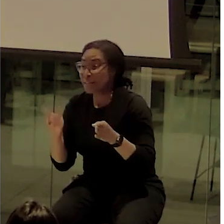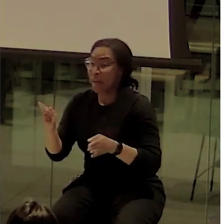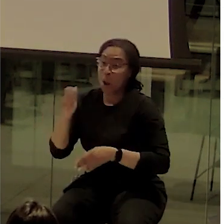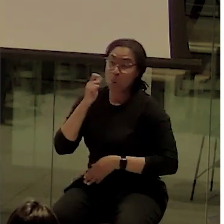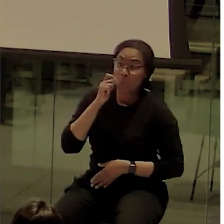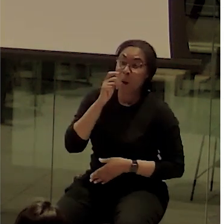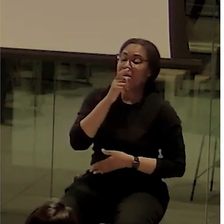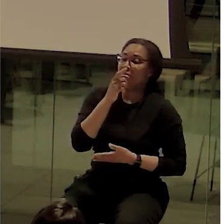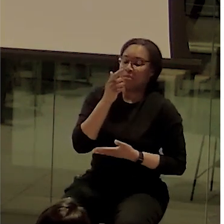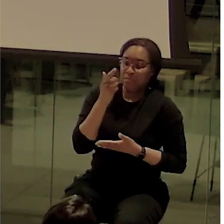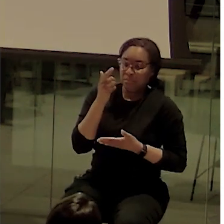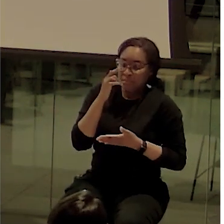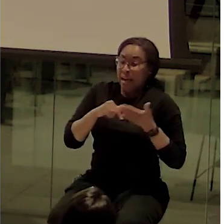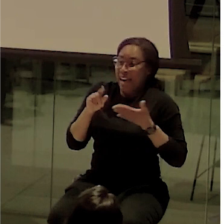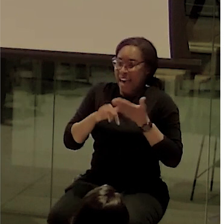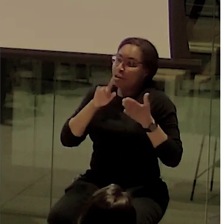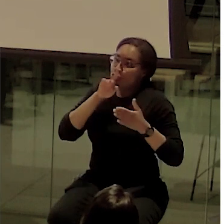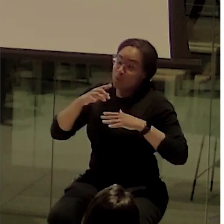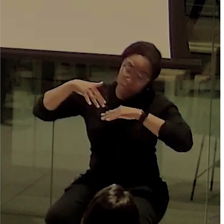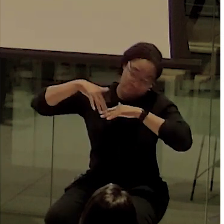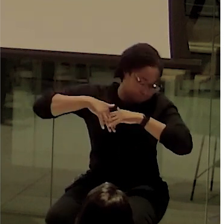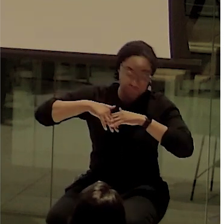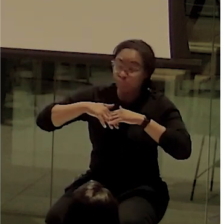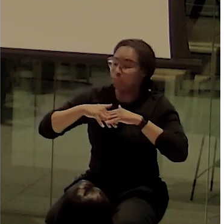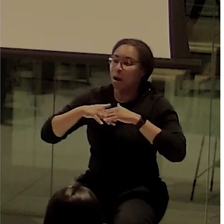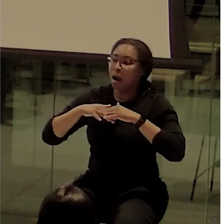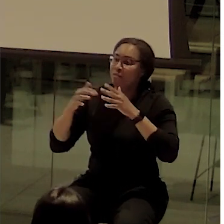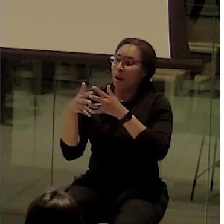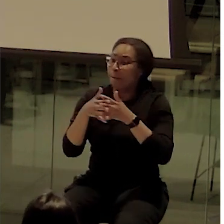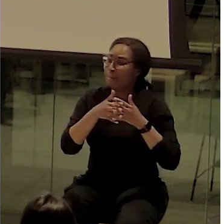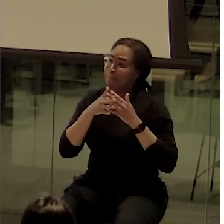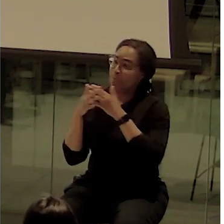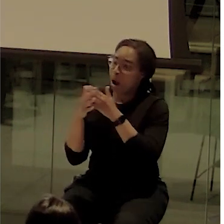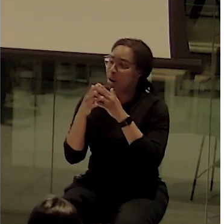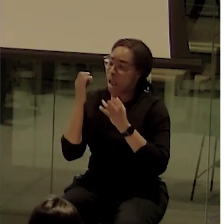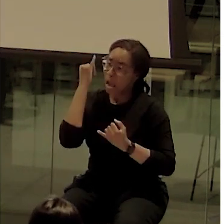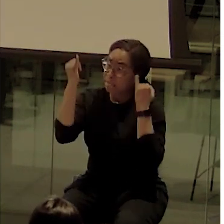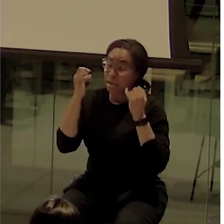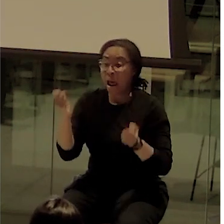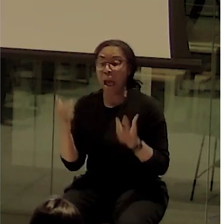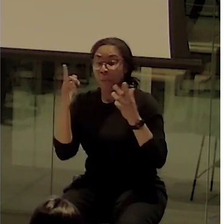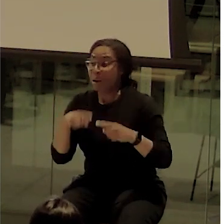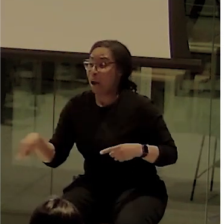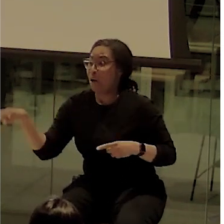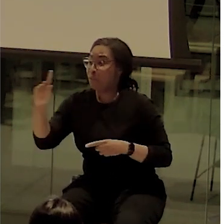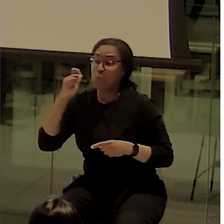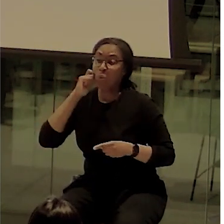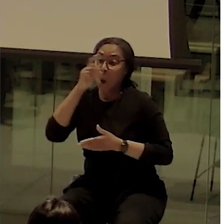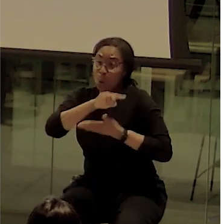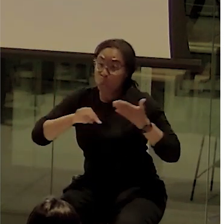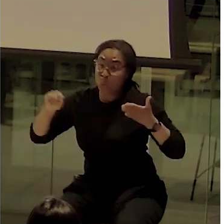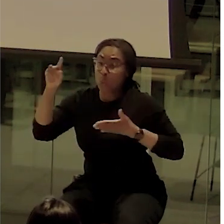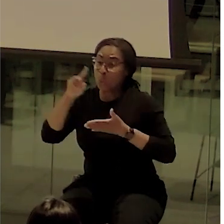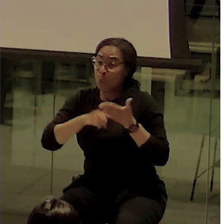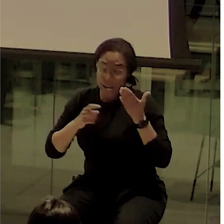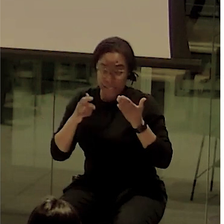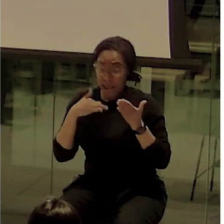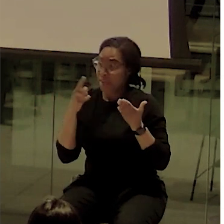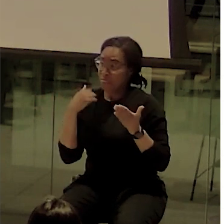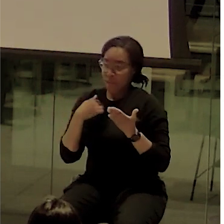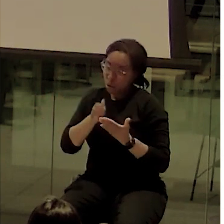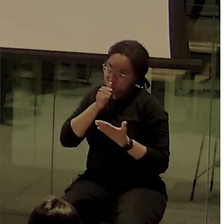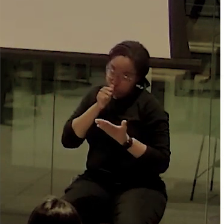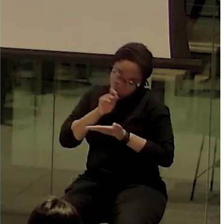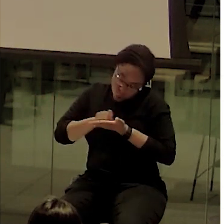is the real bread and butter of our American mythology? And in how many ways will the racists among our countrymen act out their Turner Diaries race war